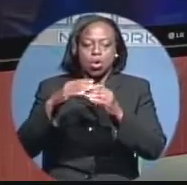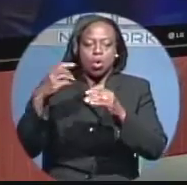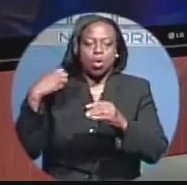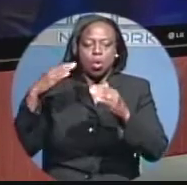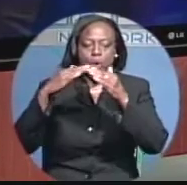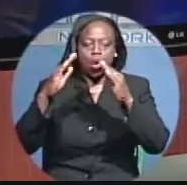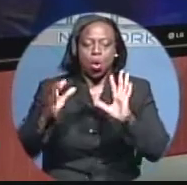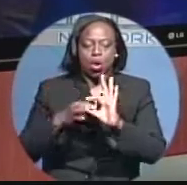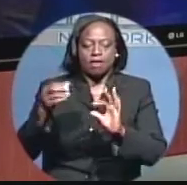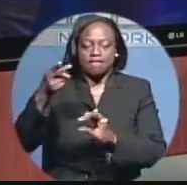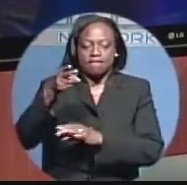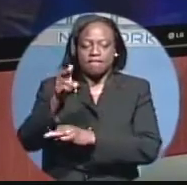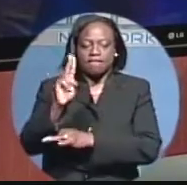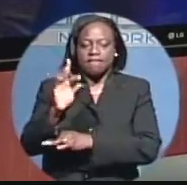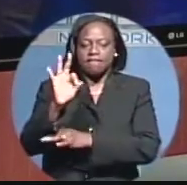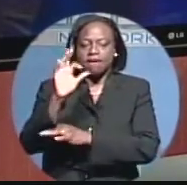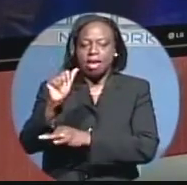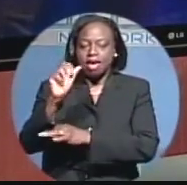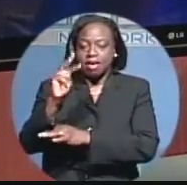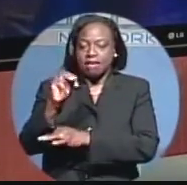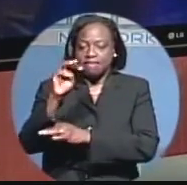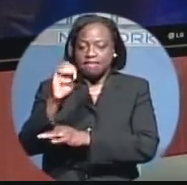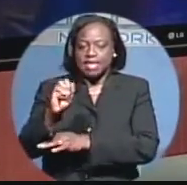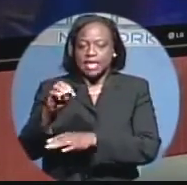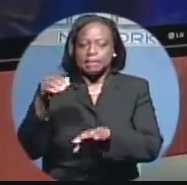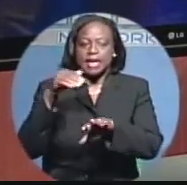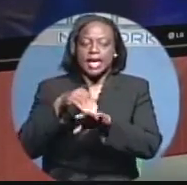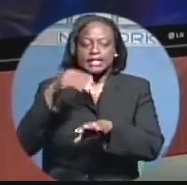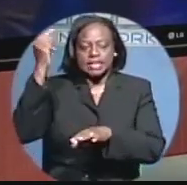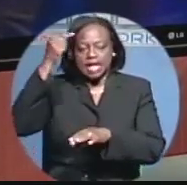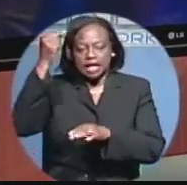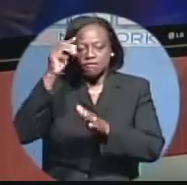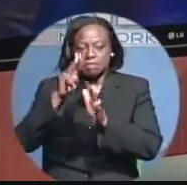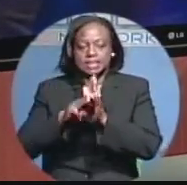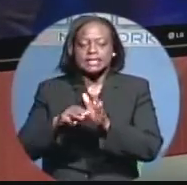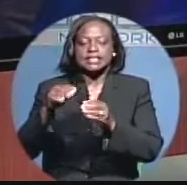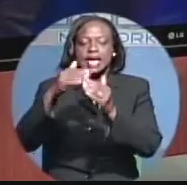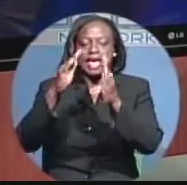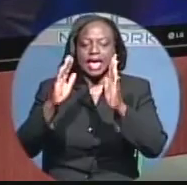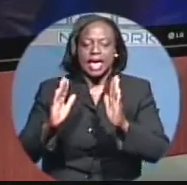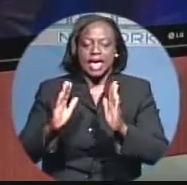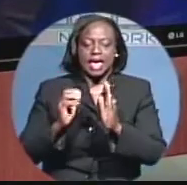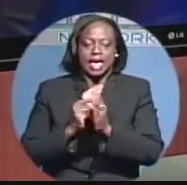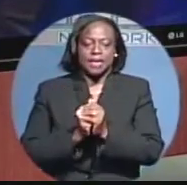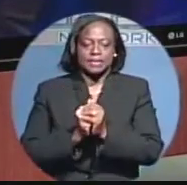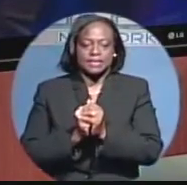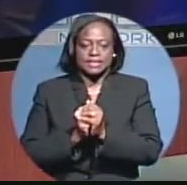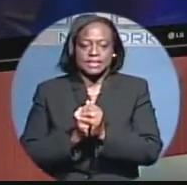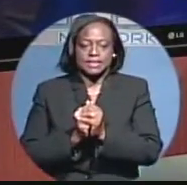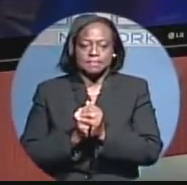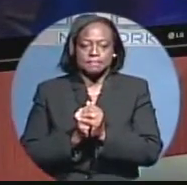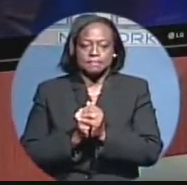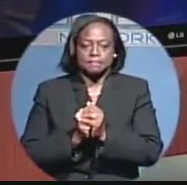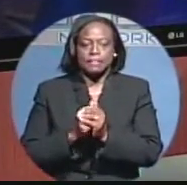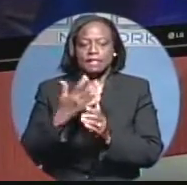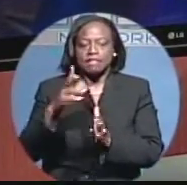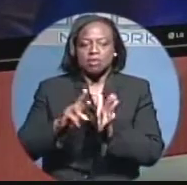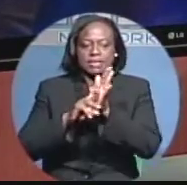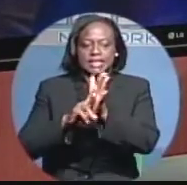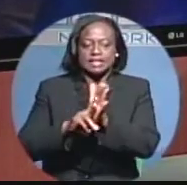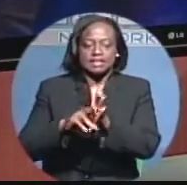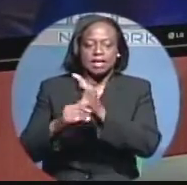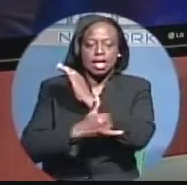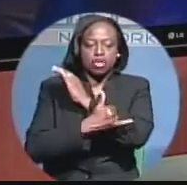Minister Dr. Daniel Johnson, this was all a culmination of hard work and dedication, which the two put in while representing the country at the highest